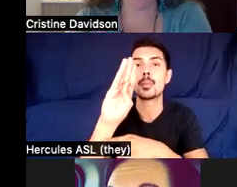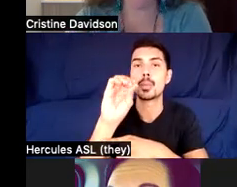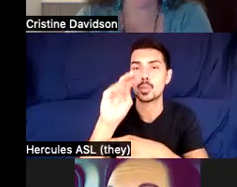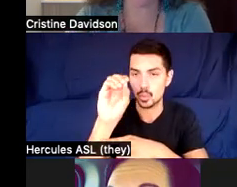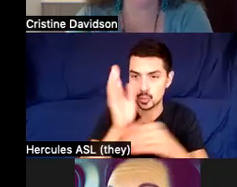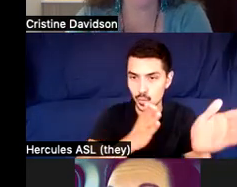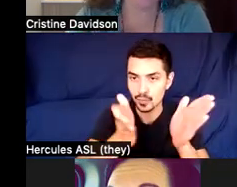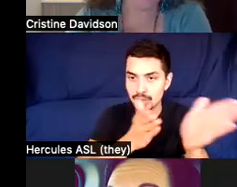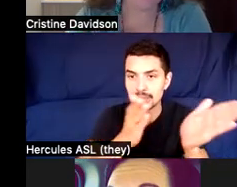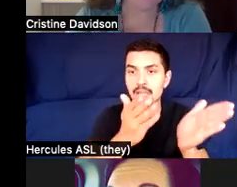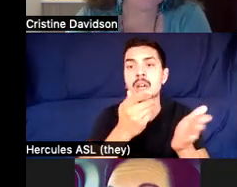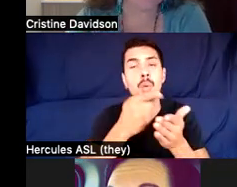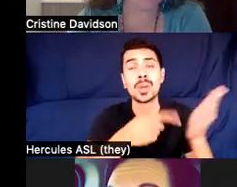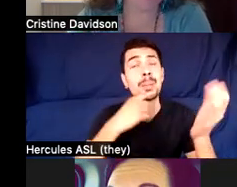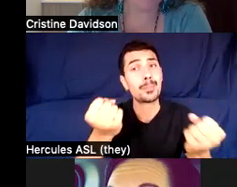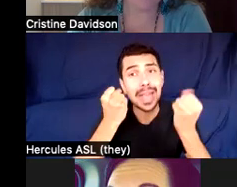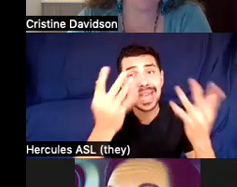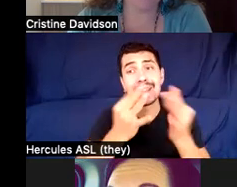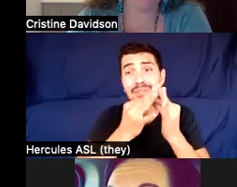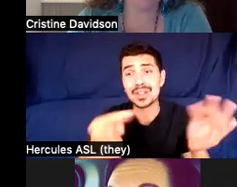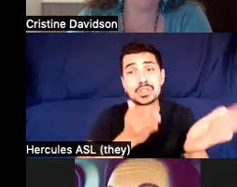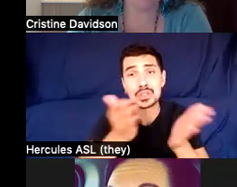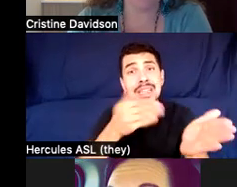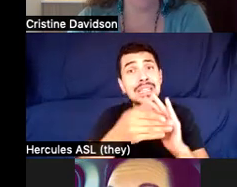next steps. Yes, Isaac.